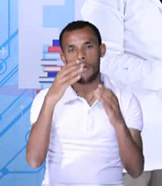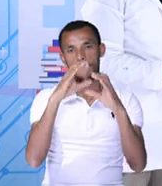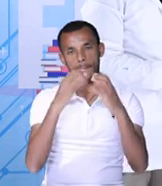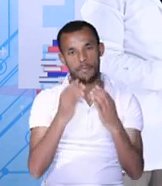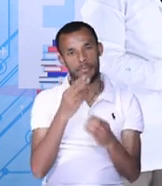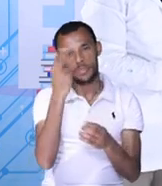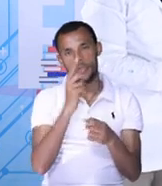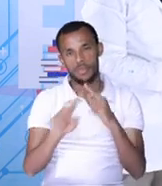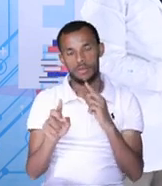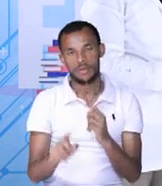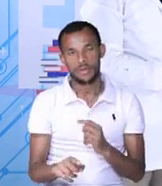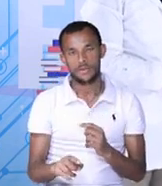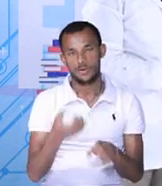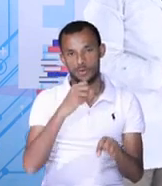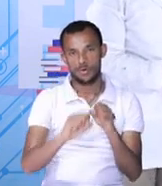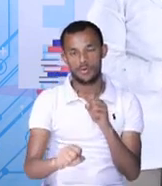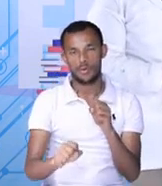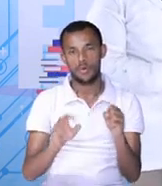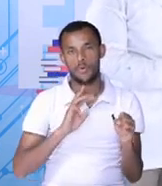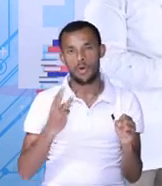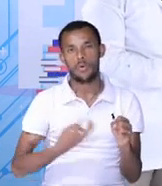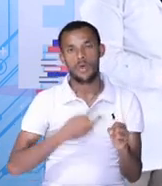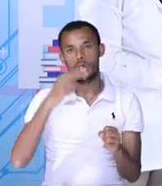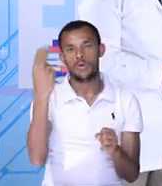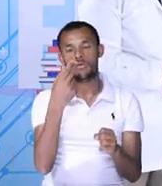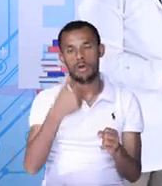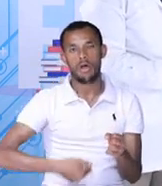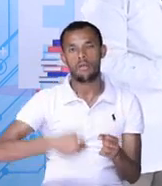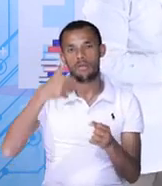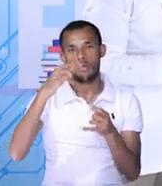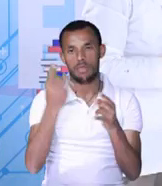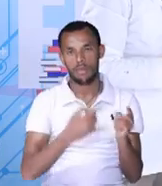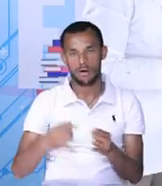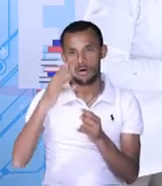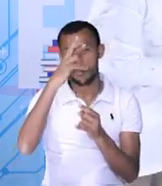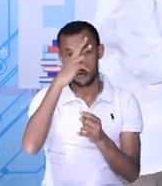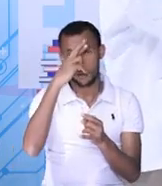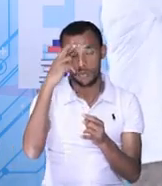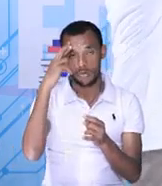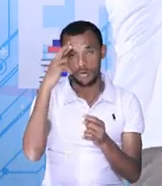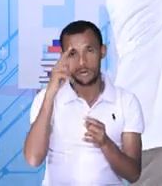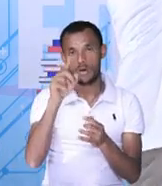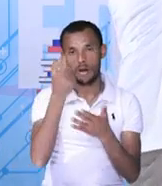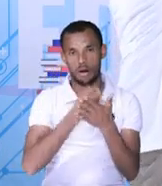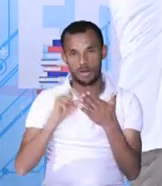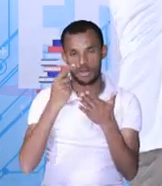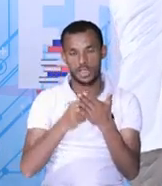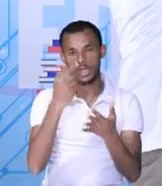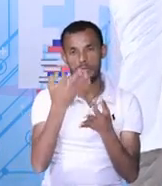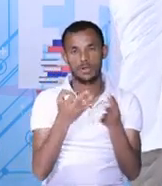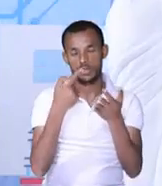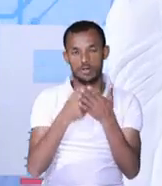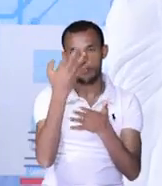part. So we will use other technique because you can write this expression